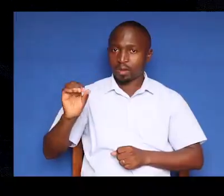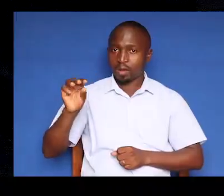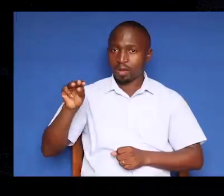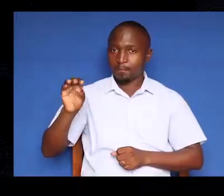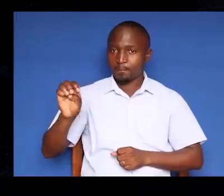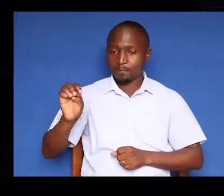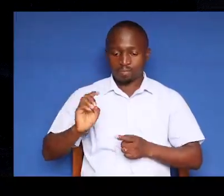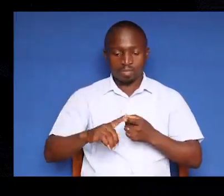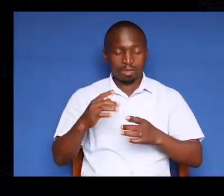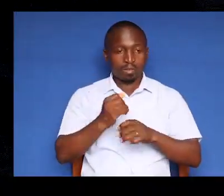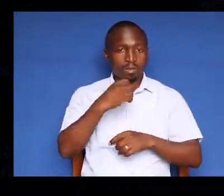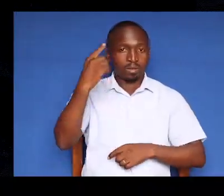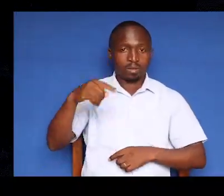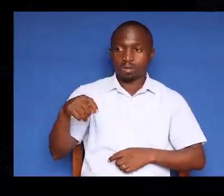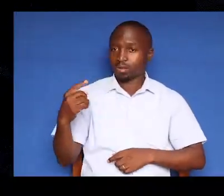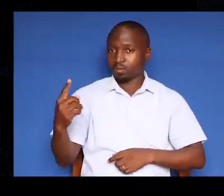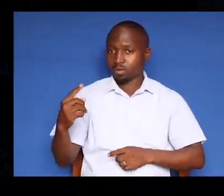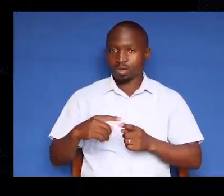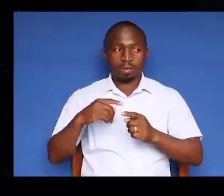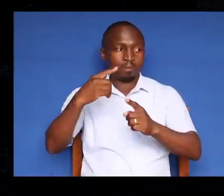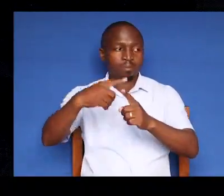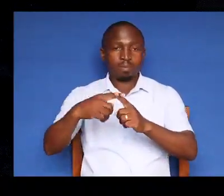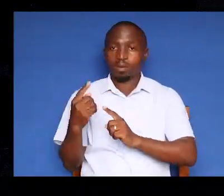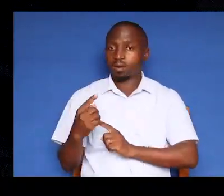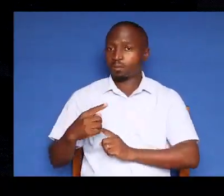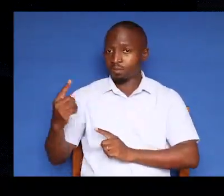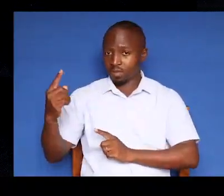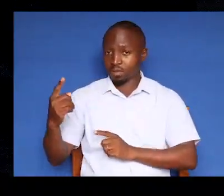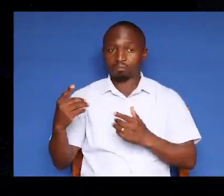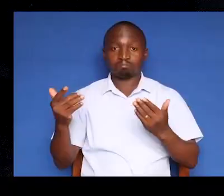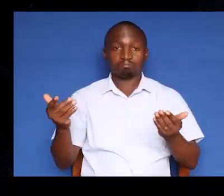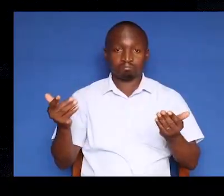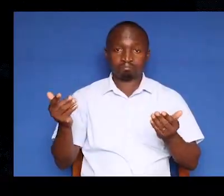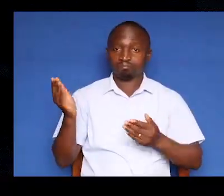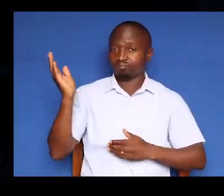100,000 times 100%. Here